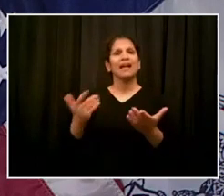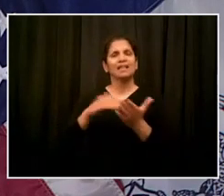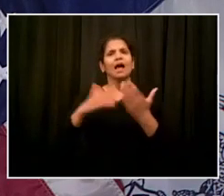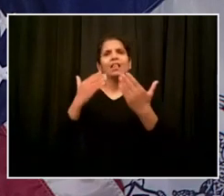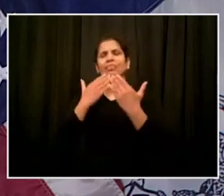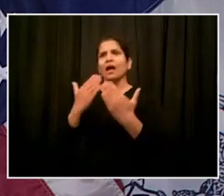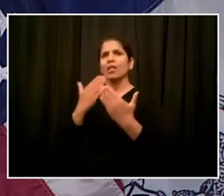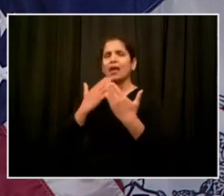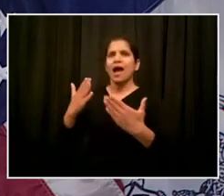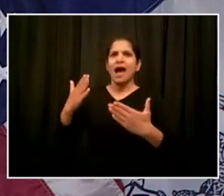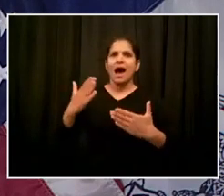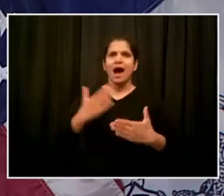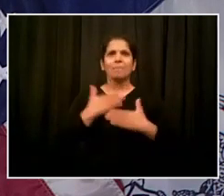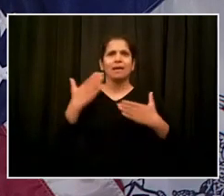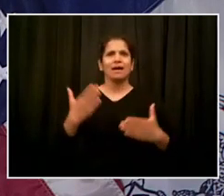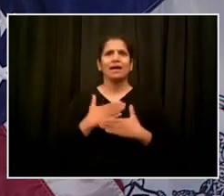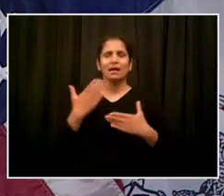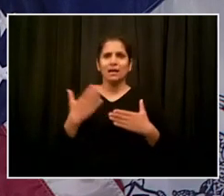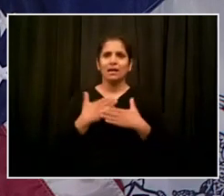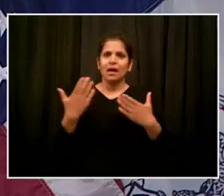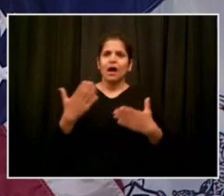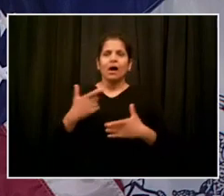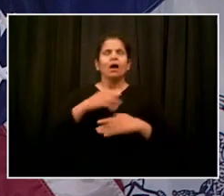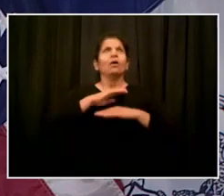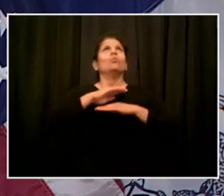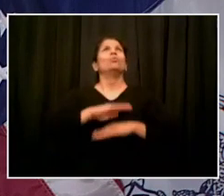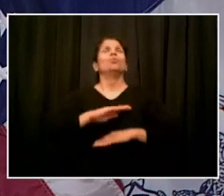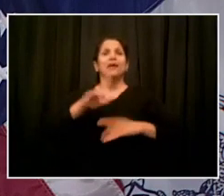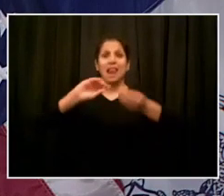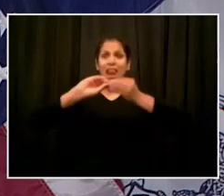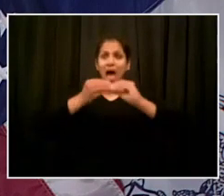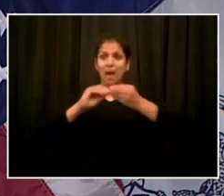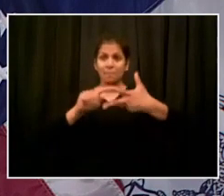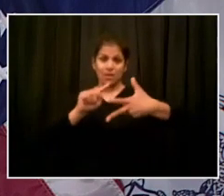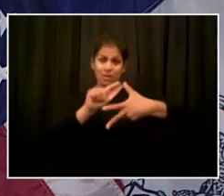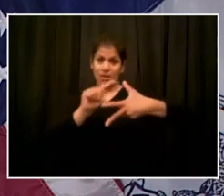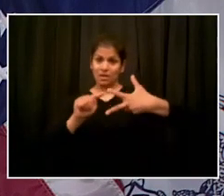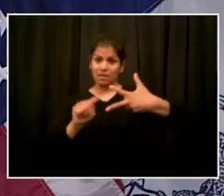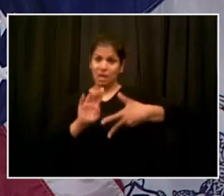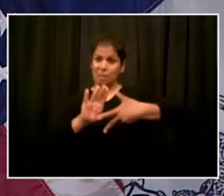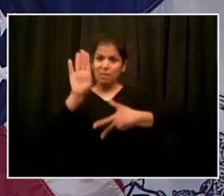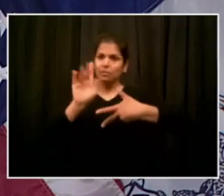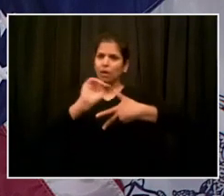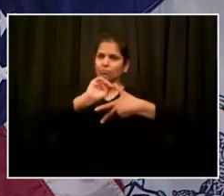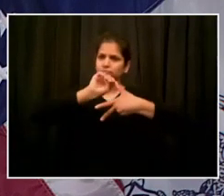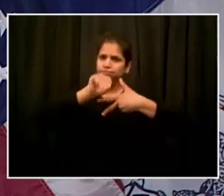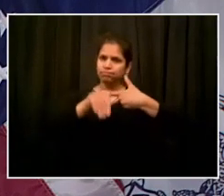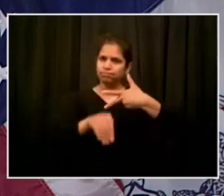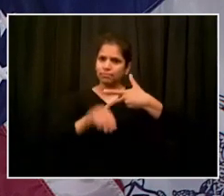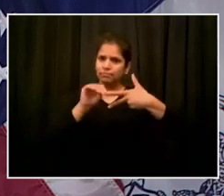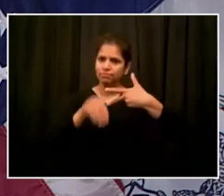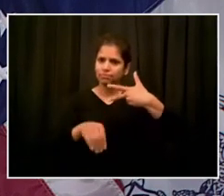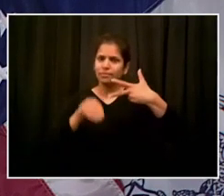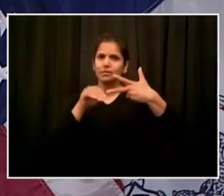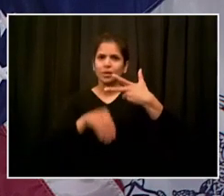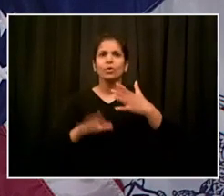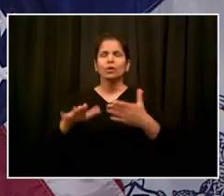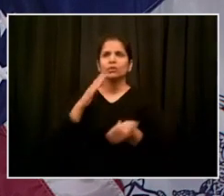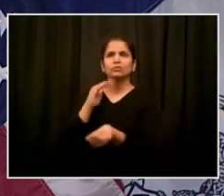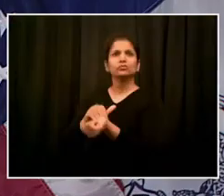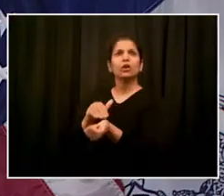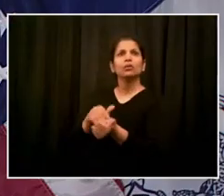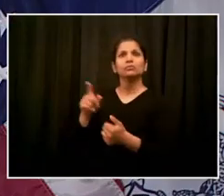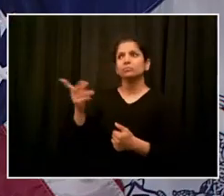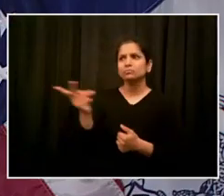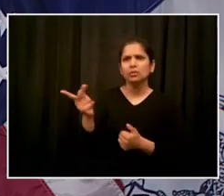of growth of the problem in the last days, but let me turn to Dr. Barbeau and Dr. Katz to give you more. Thank